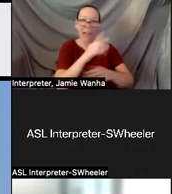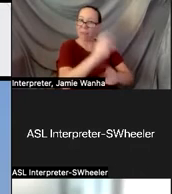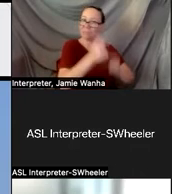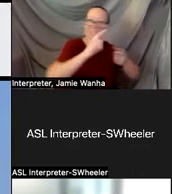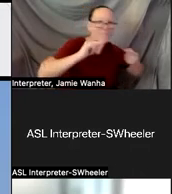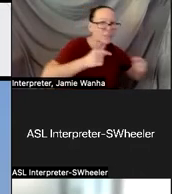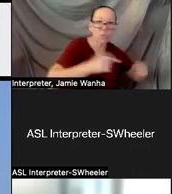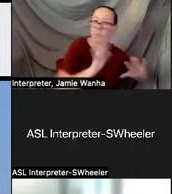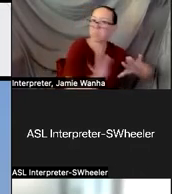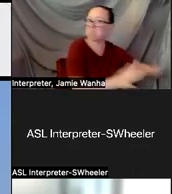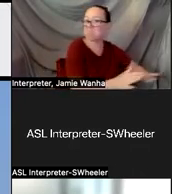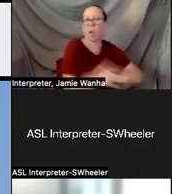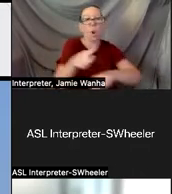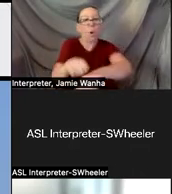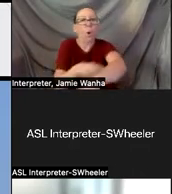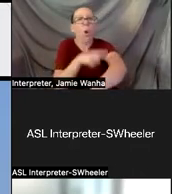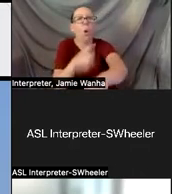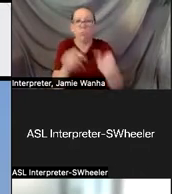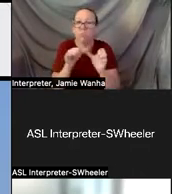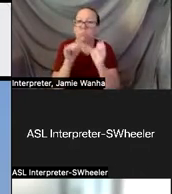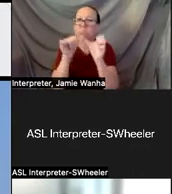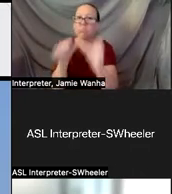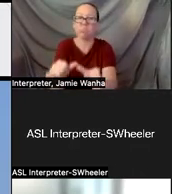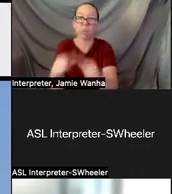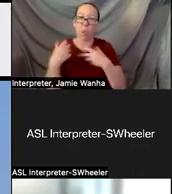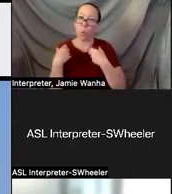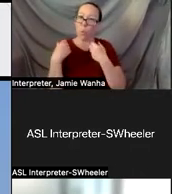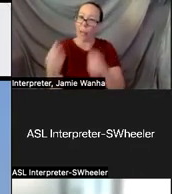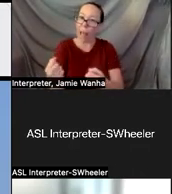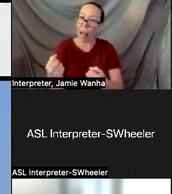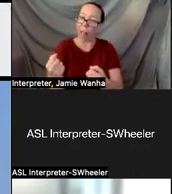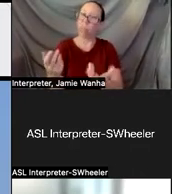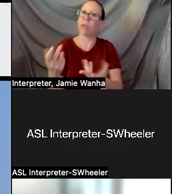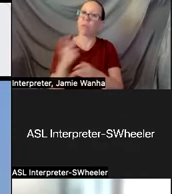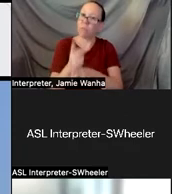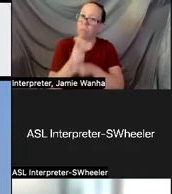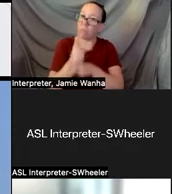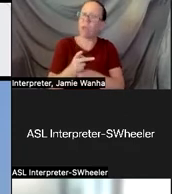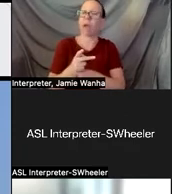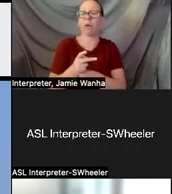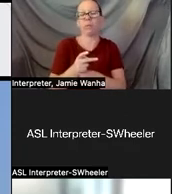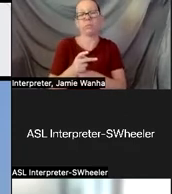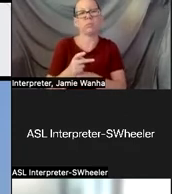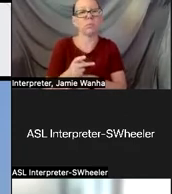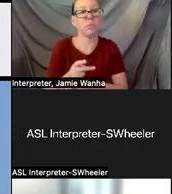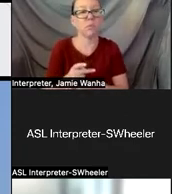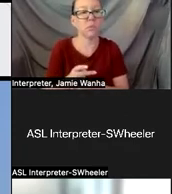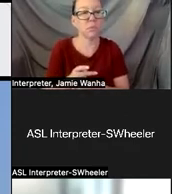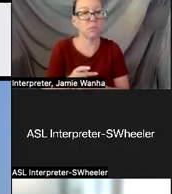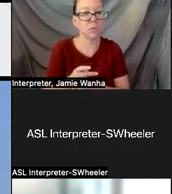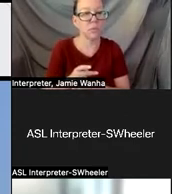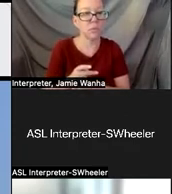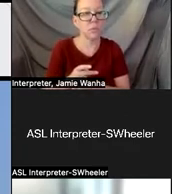maybe from lack of resources or effects